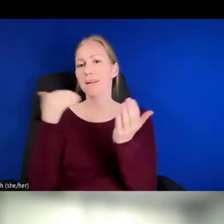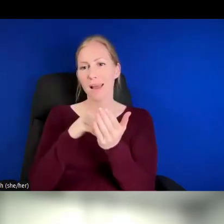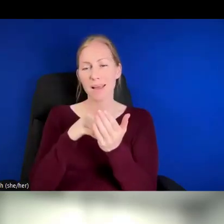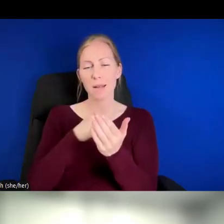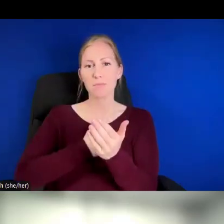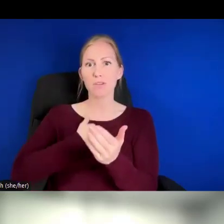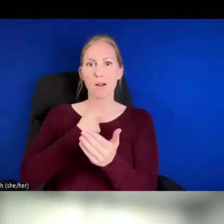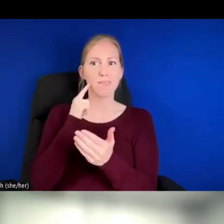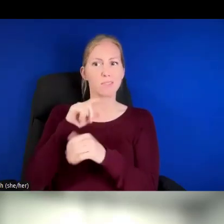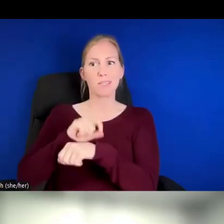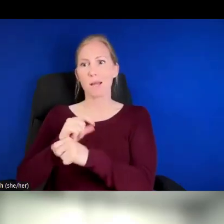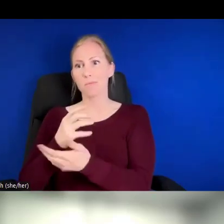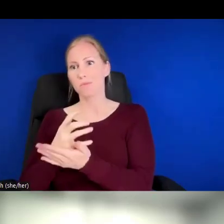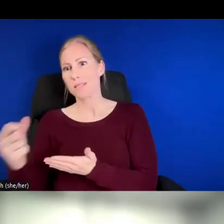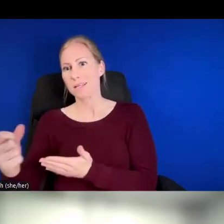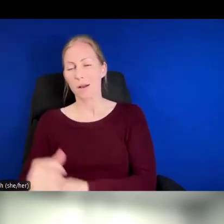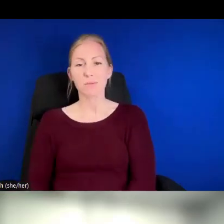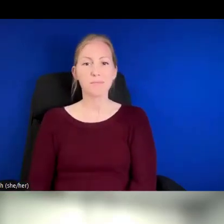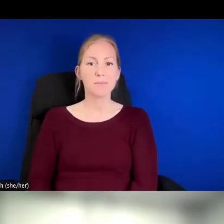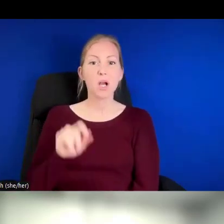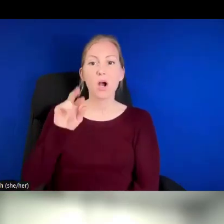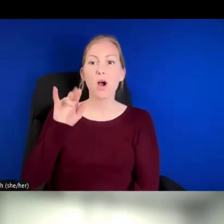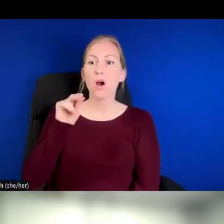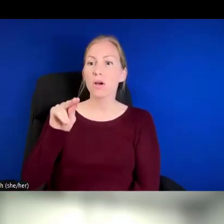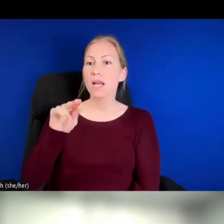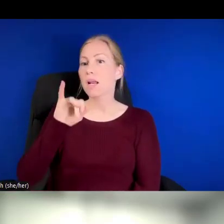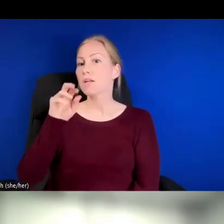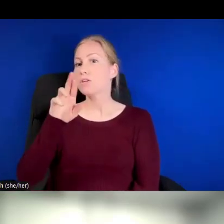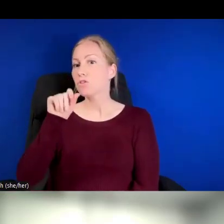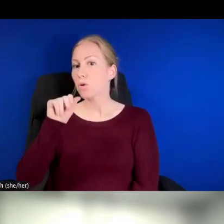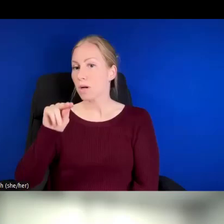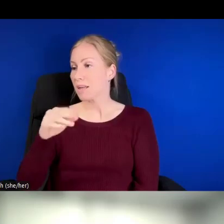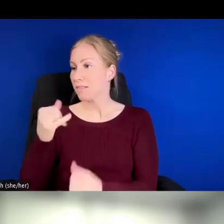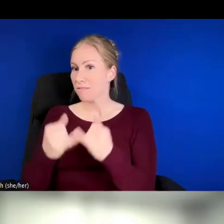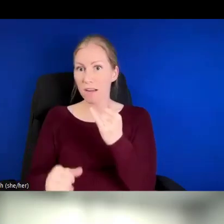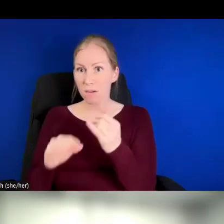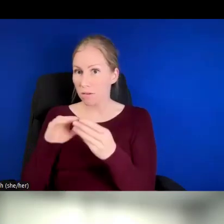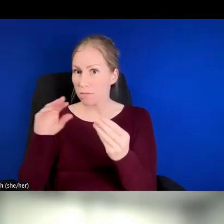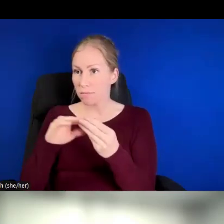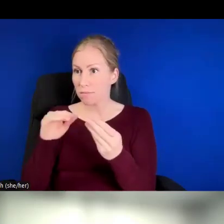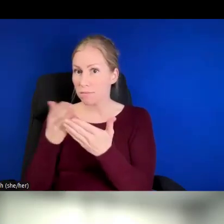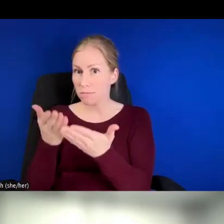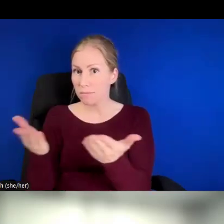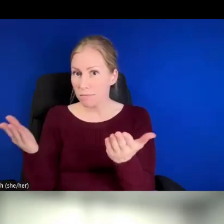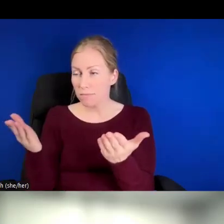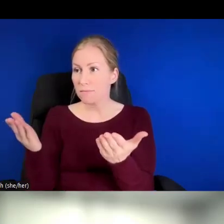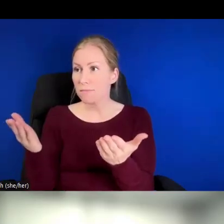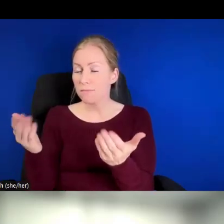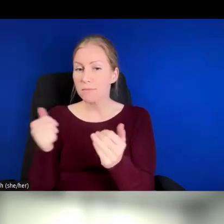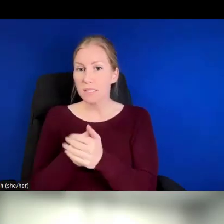apologize for running out of time. Ariana and Jordan, any final words?